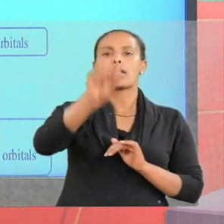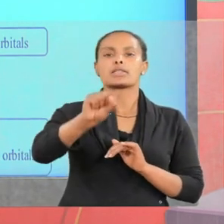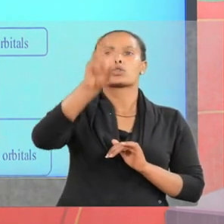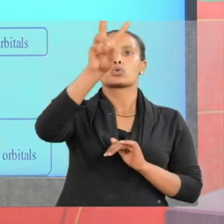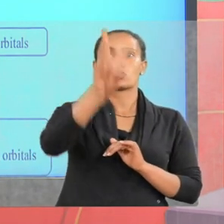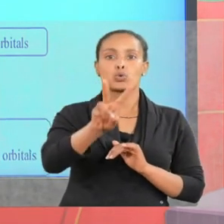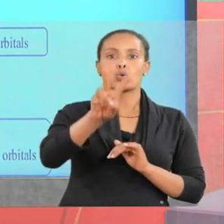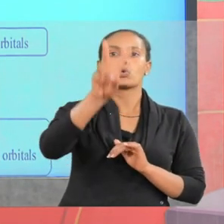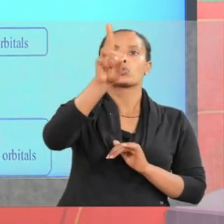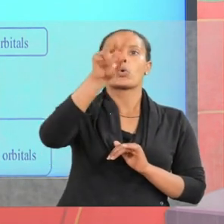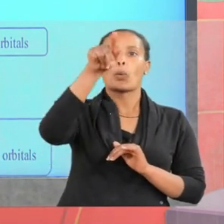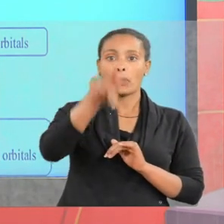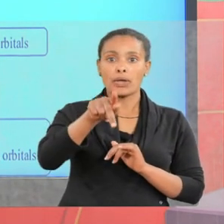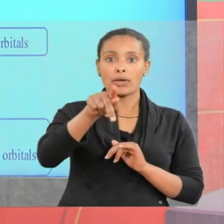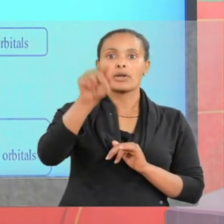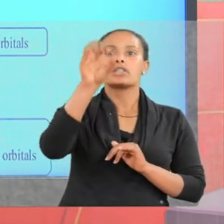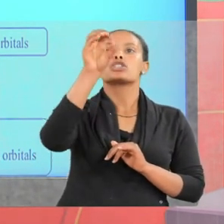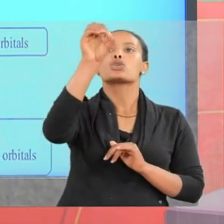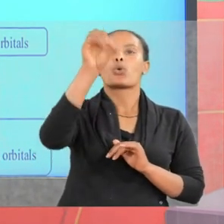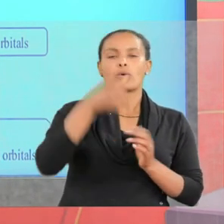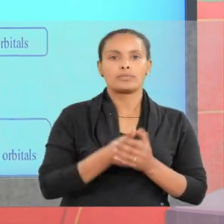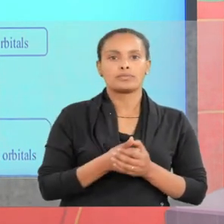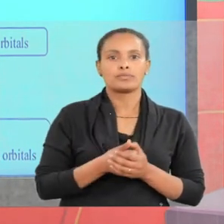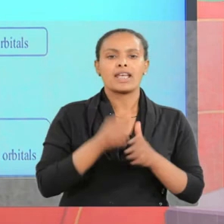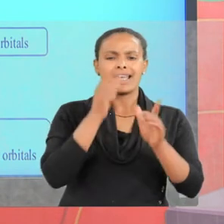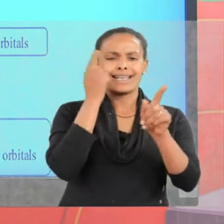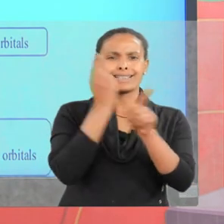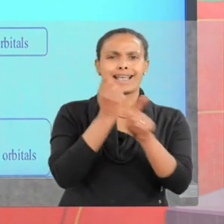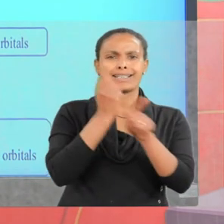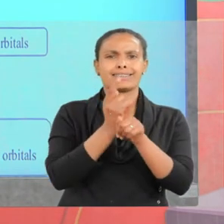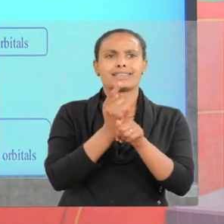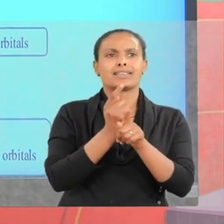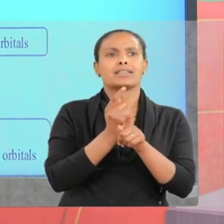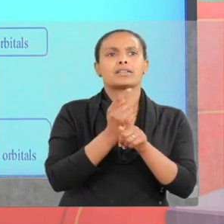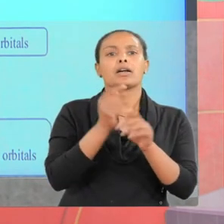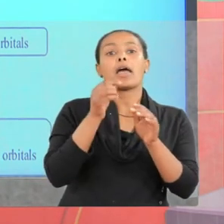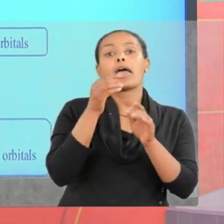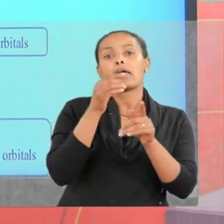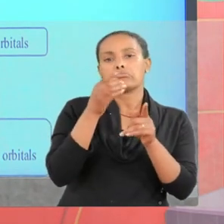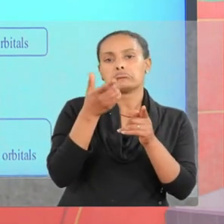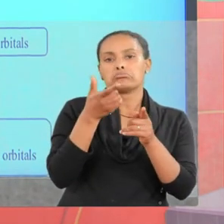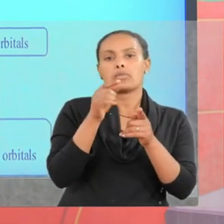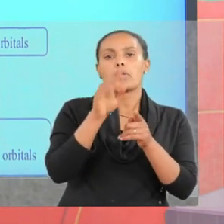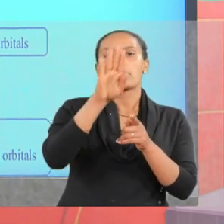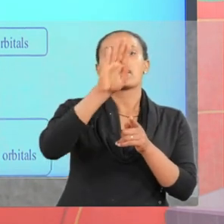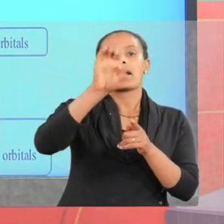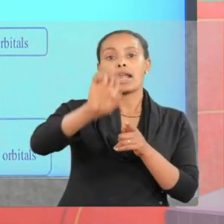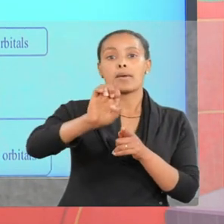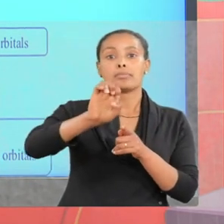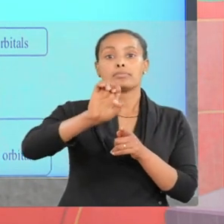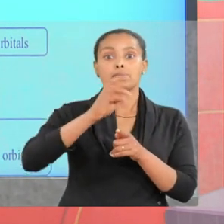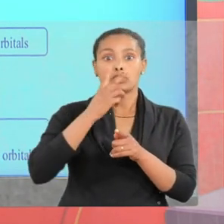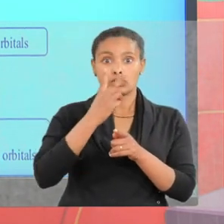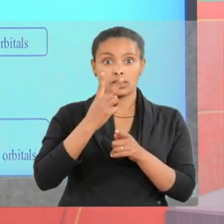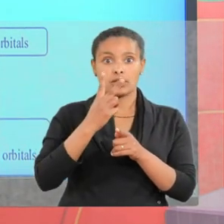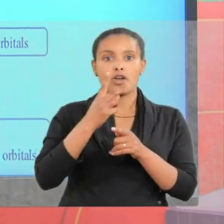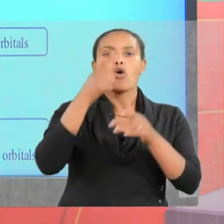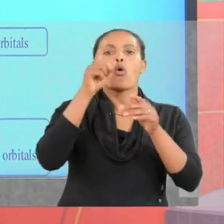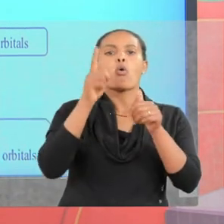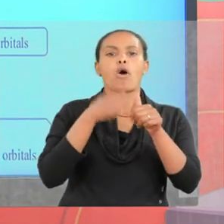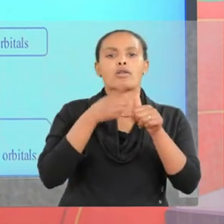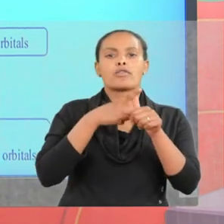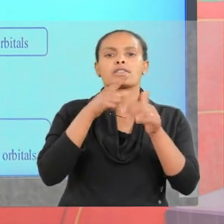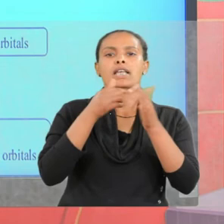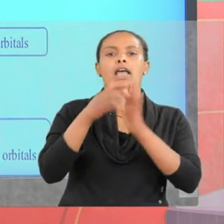2s2, 2p0. Excited state electronic configuration of beryllium, you see, one of